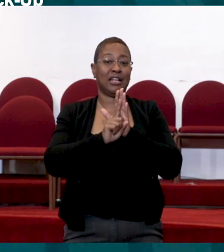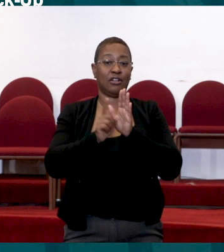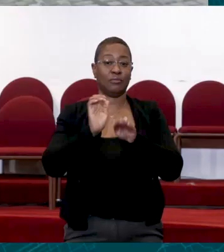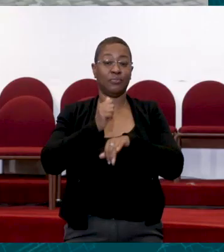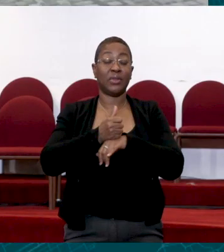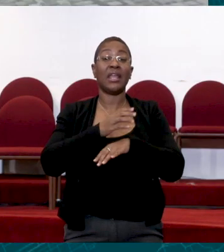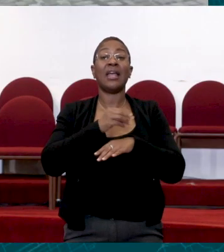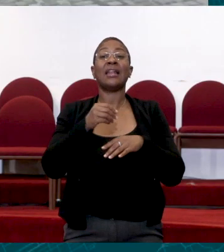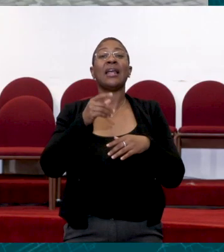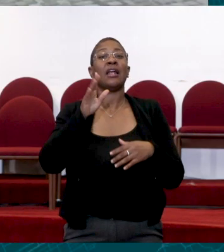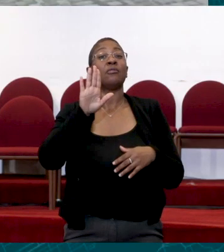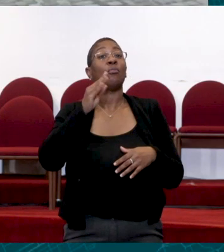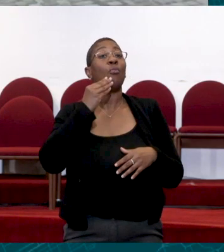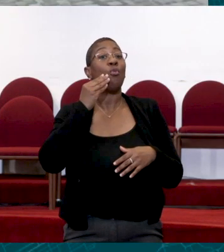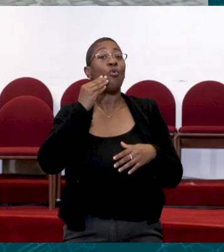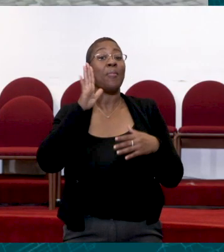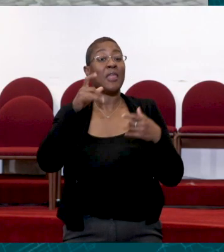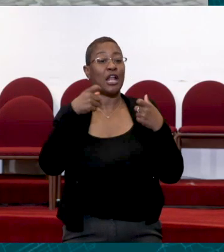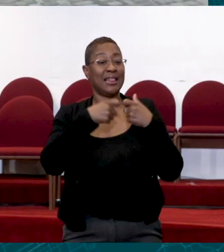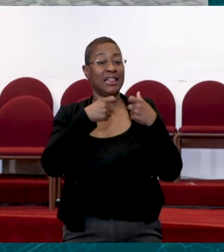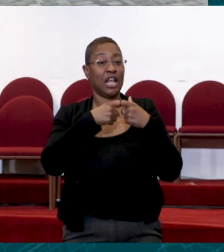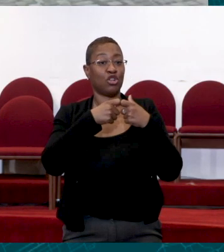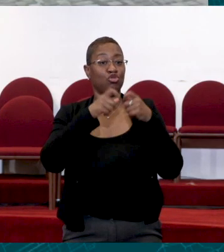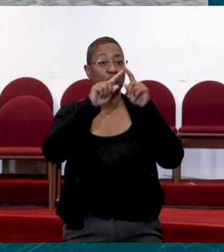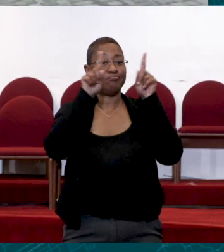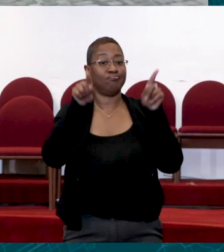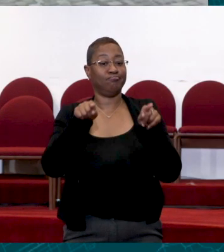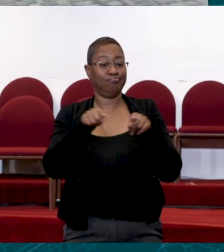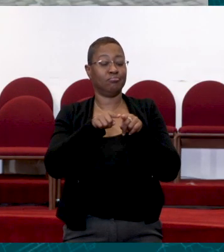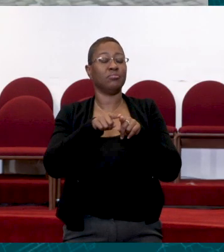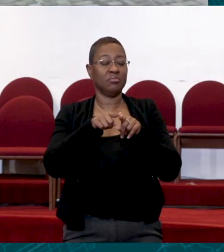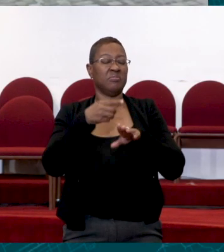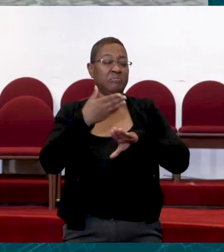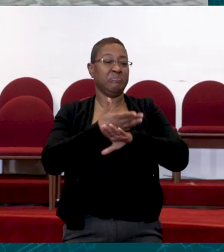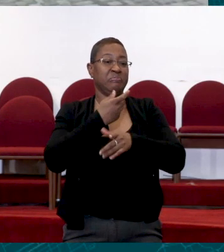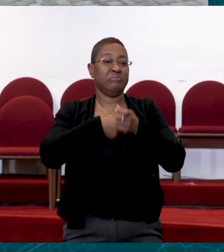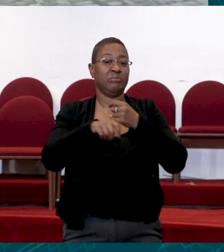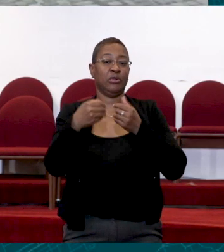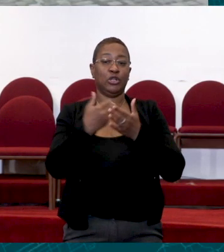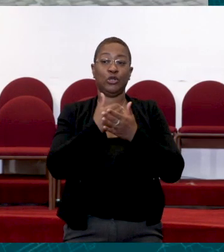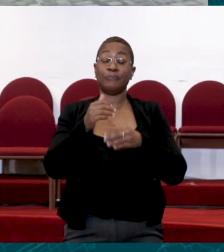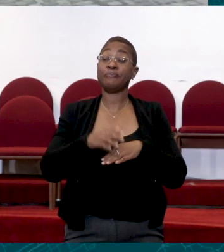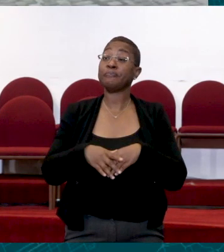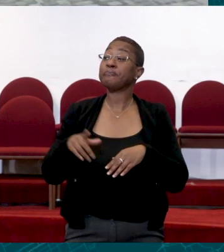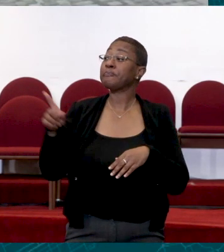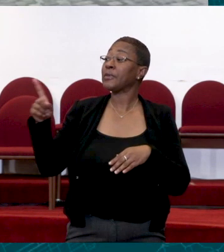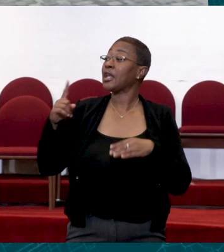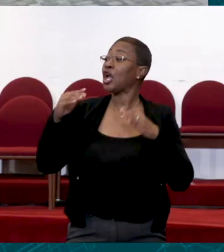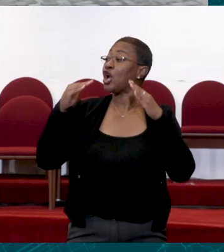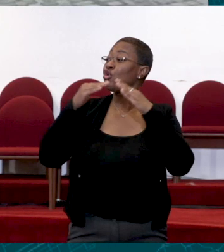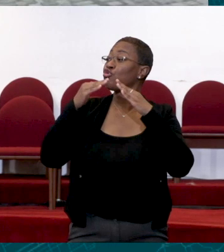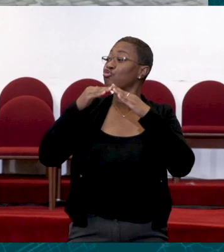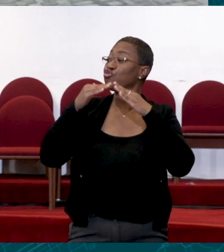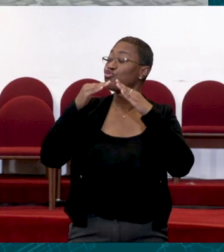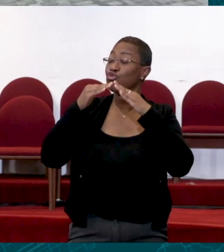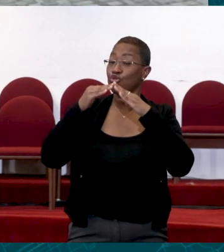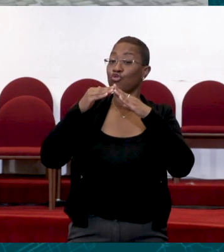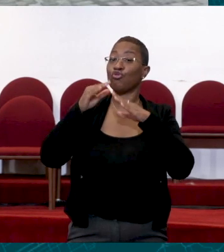upgrades. Here's just some before and after pictures. So here's a roof before, during, and